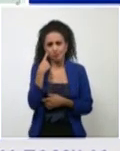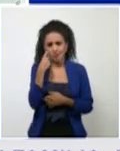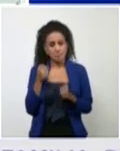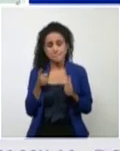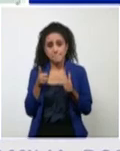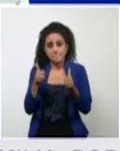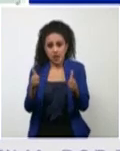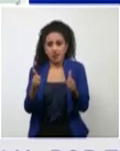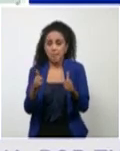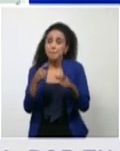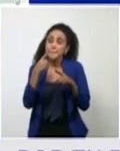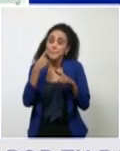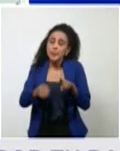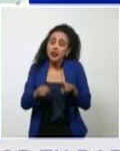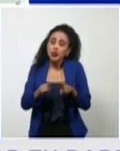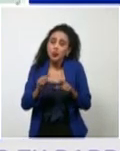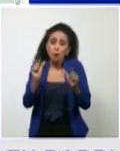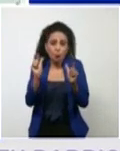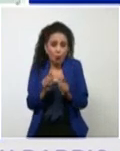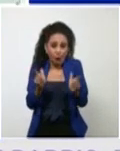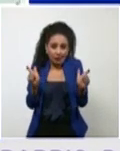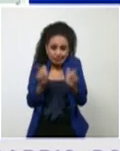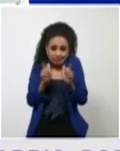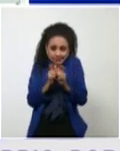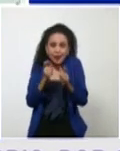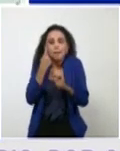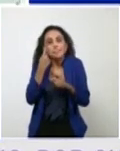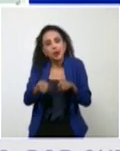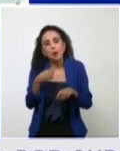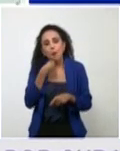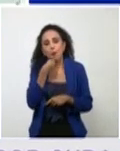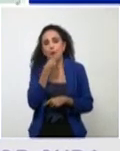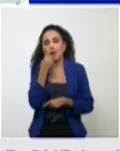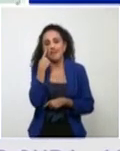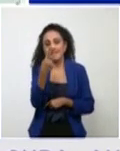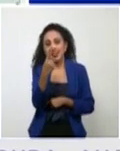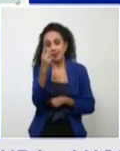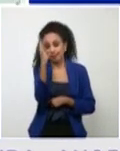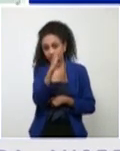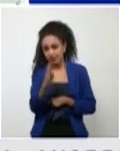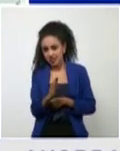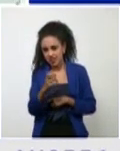It's a little bit small, but you see Brazil in the second place,